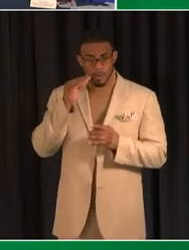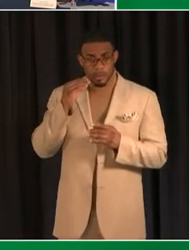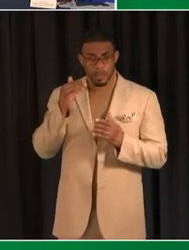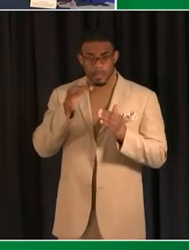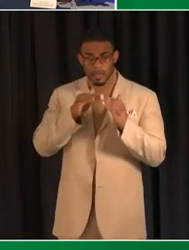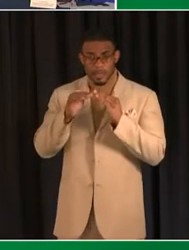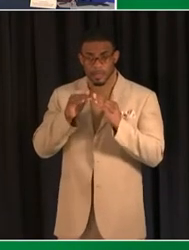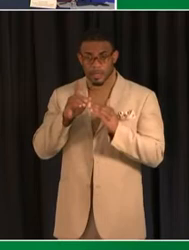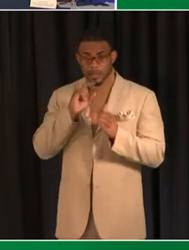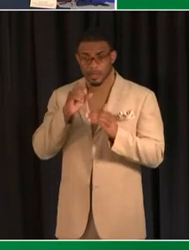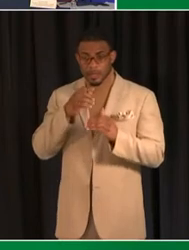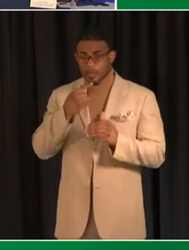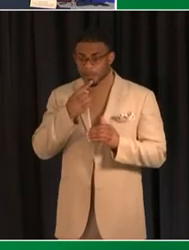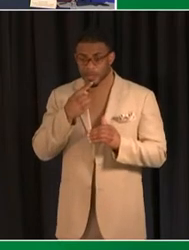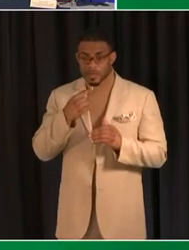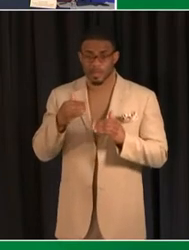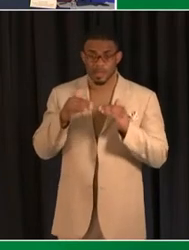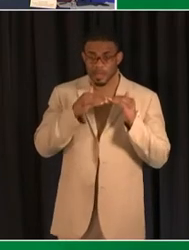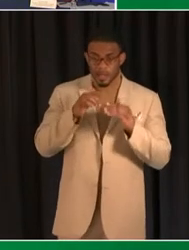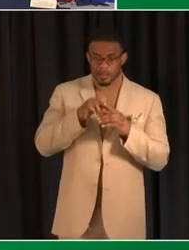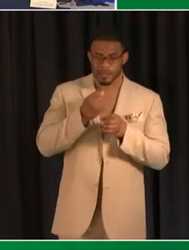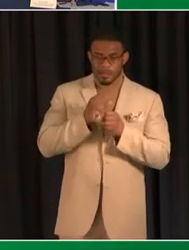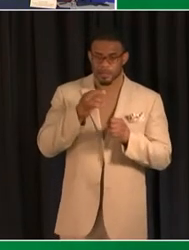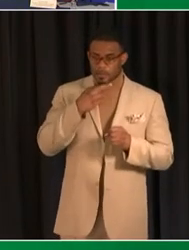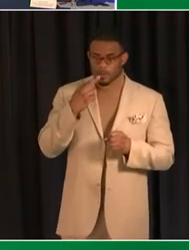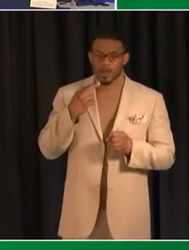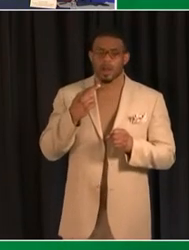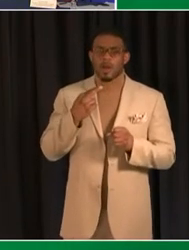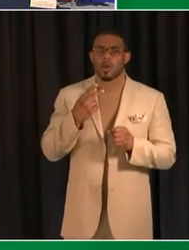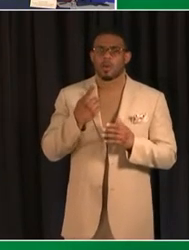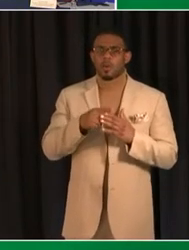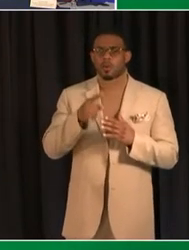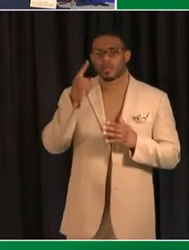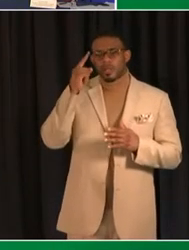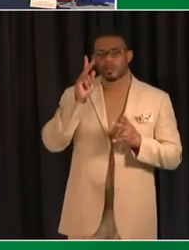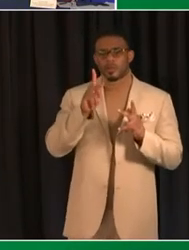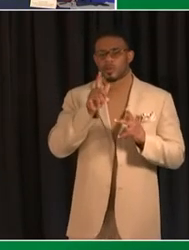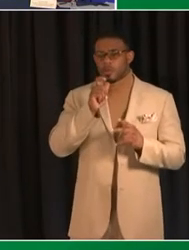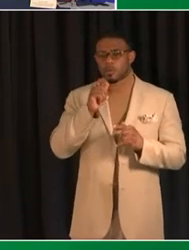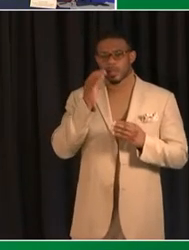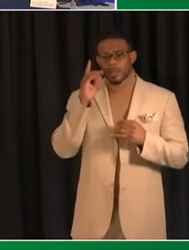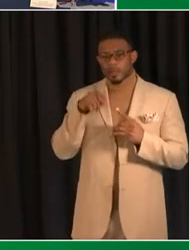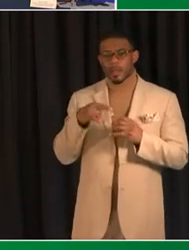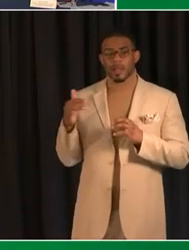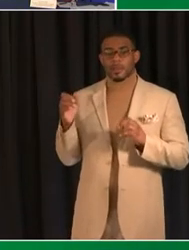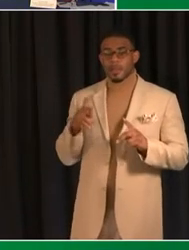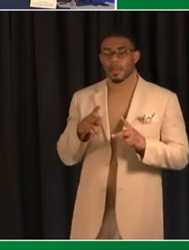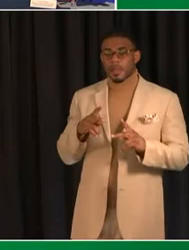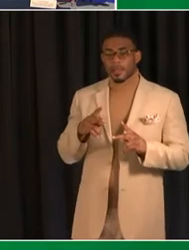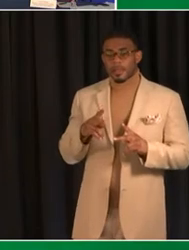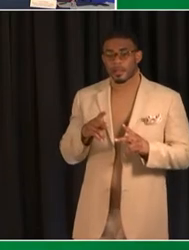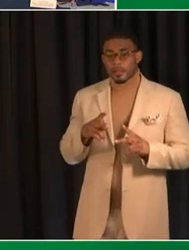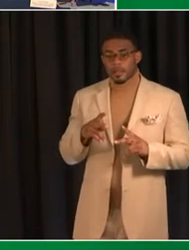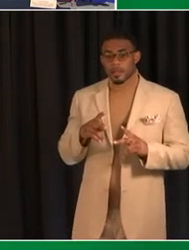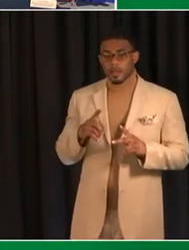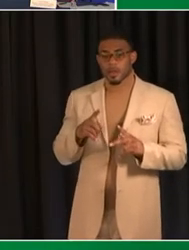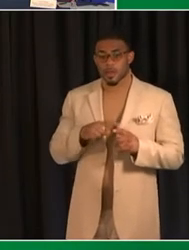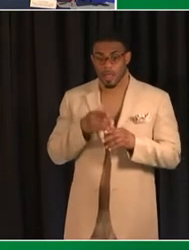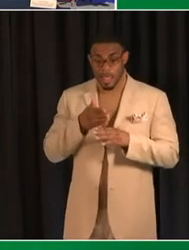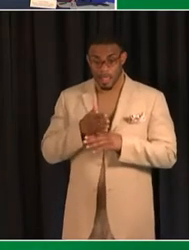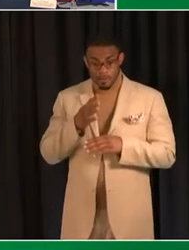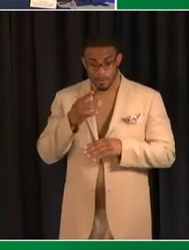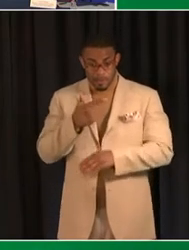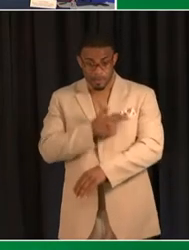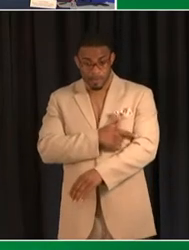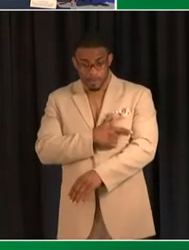being downtown, they miss their colleagues, they miss their favorite restaurants. What do you say to people who are thinking about coming back perhaps